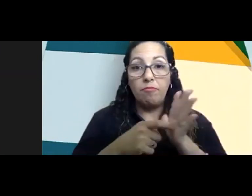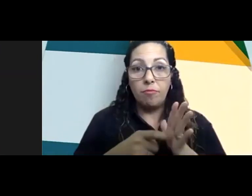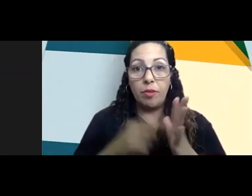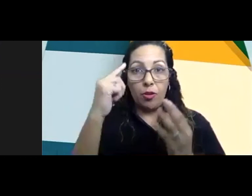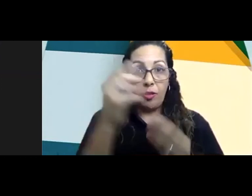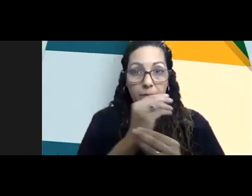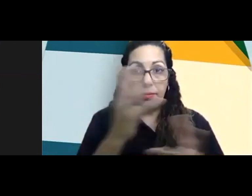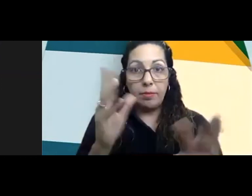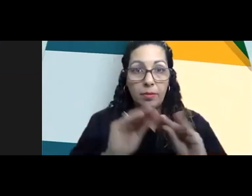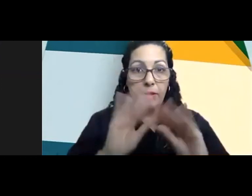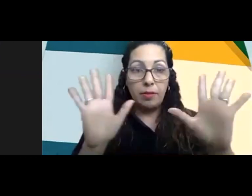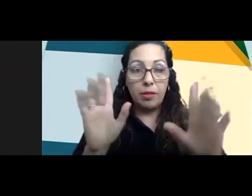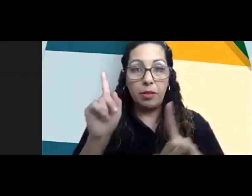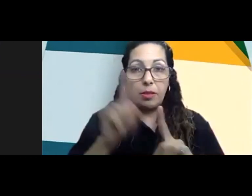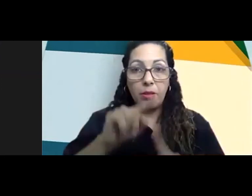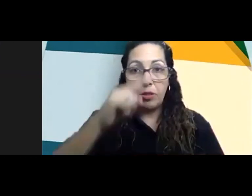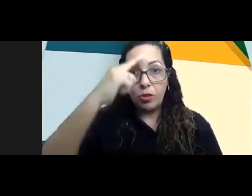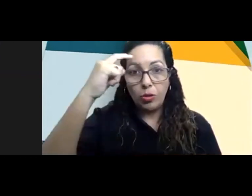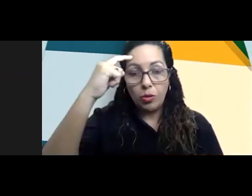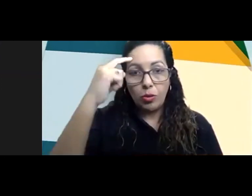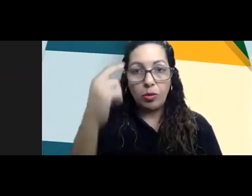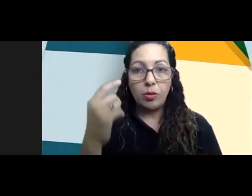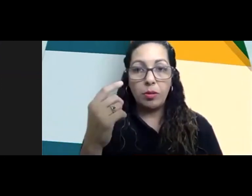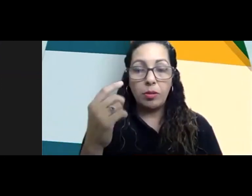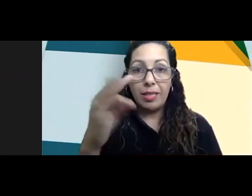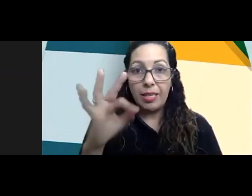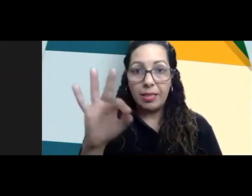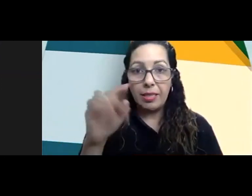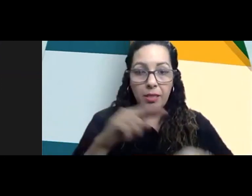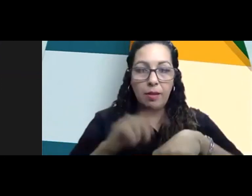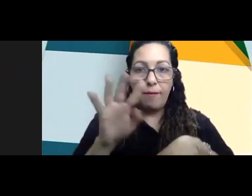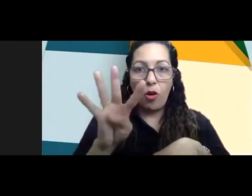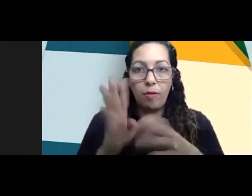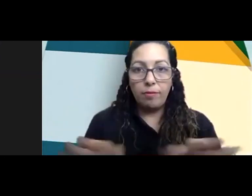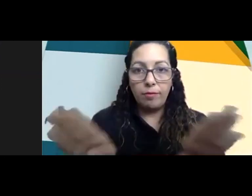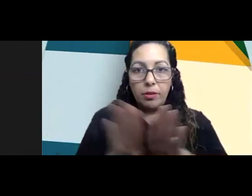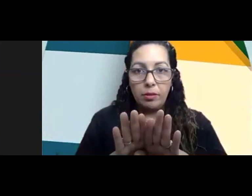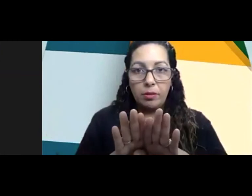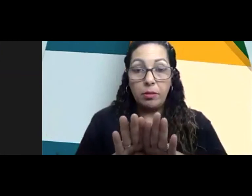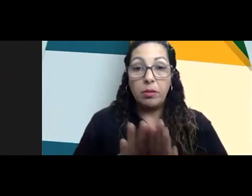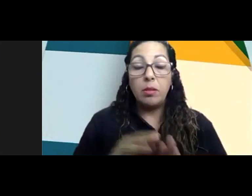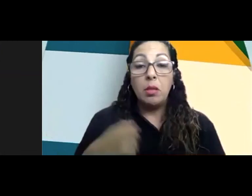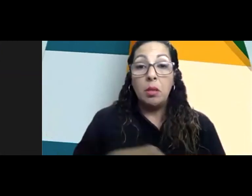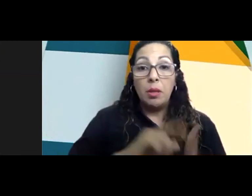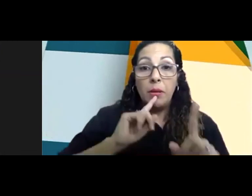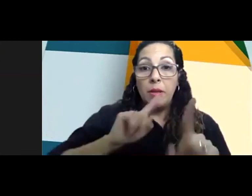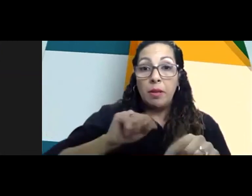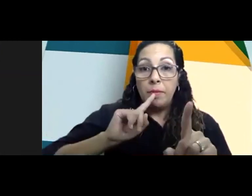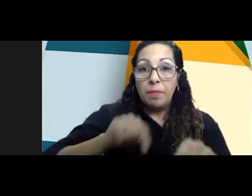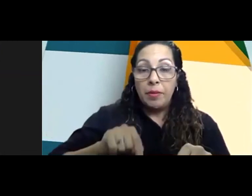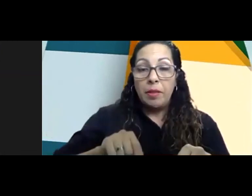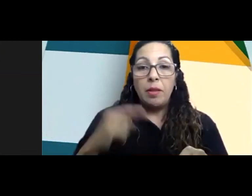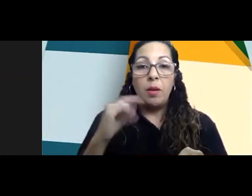are due for June 19 at 4 p.m. Responses to questions and requests for